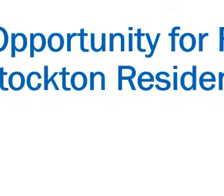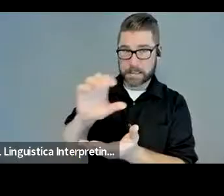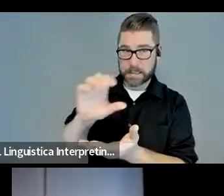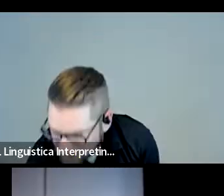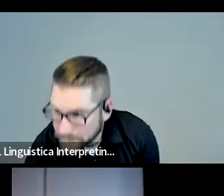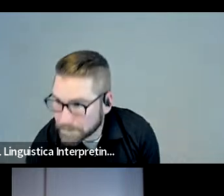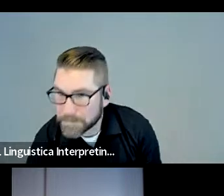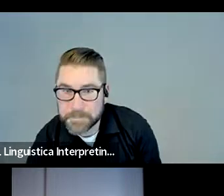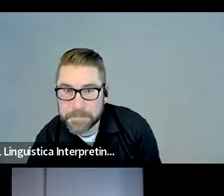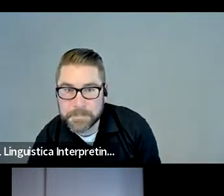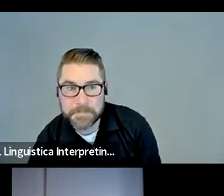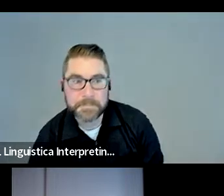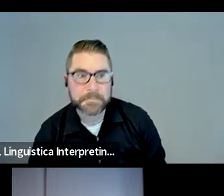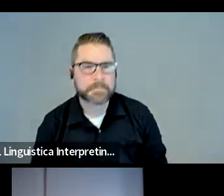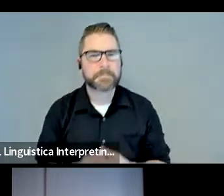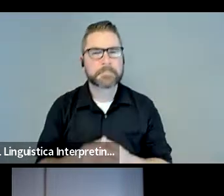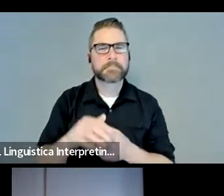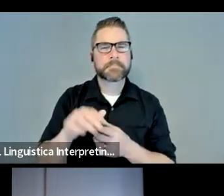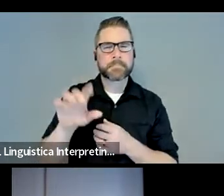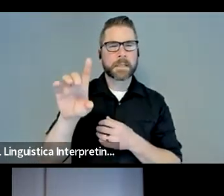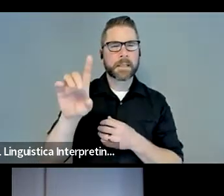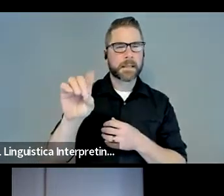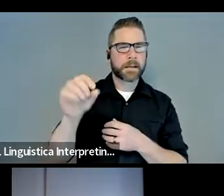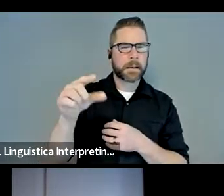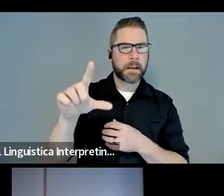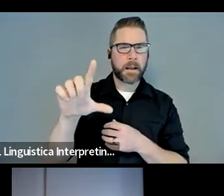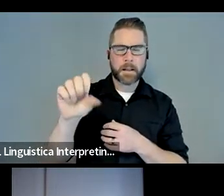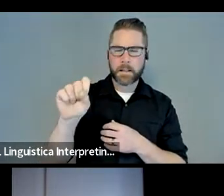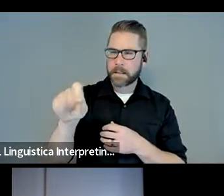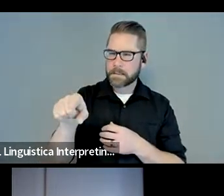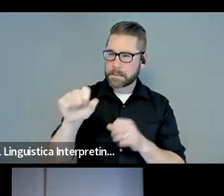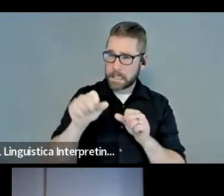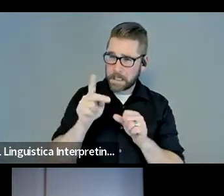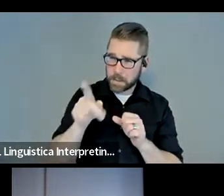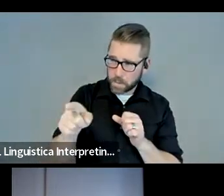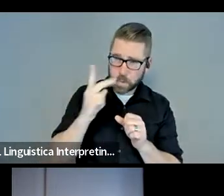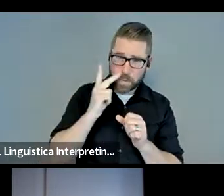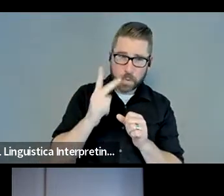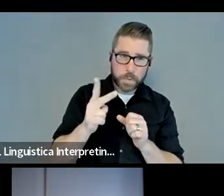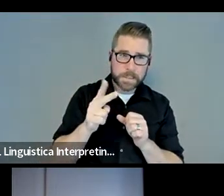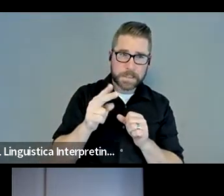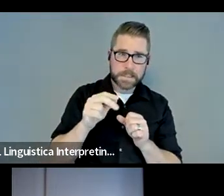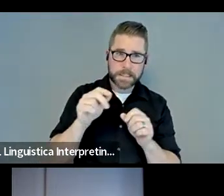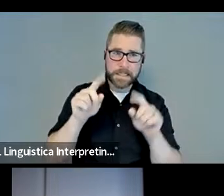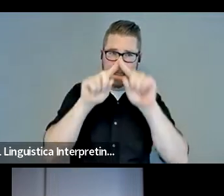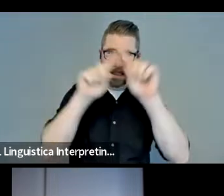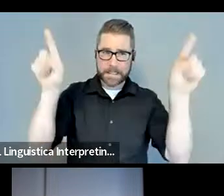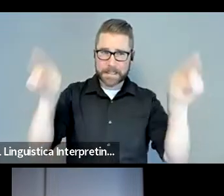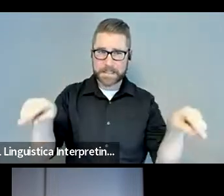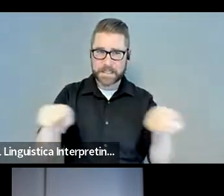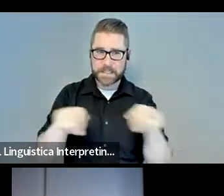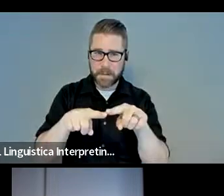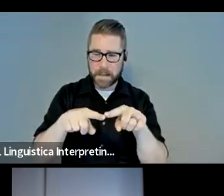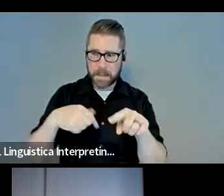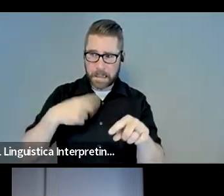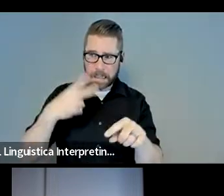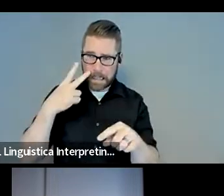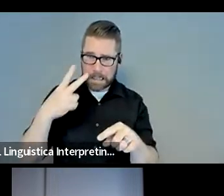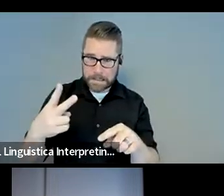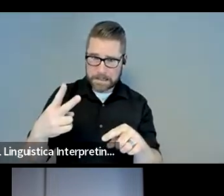you see our translator's spotlight for you? On my end, I see it.